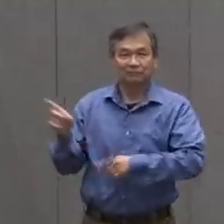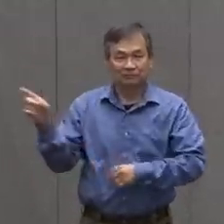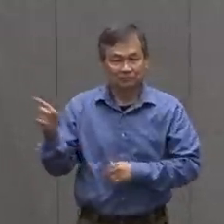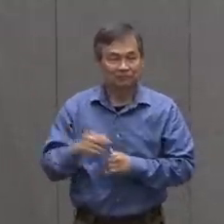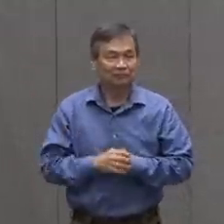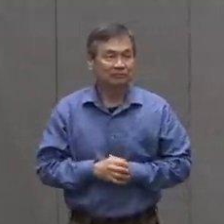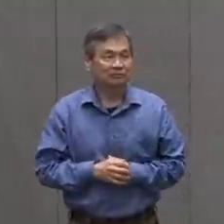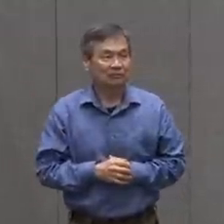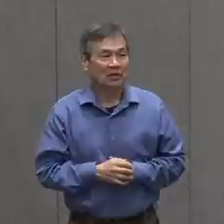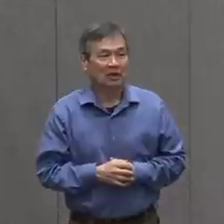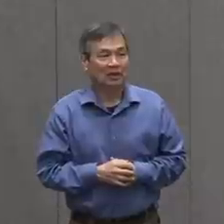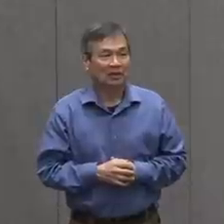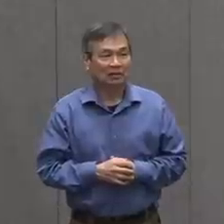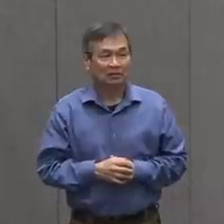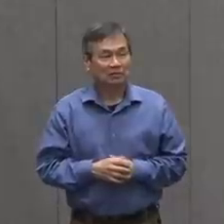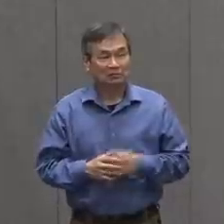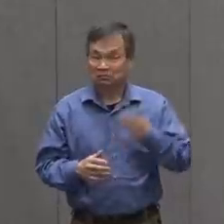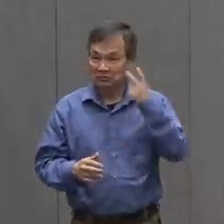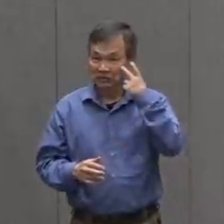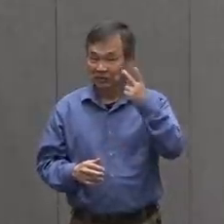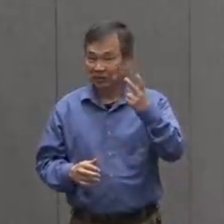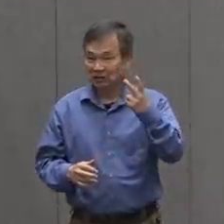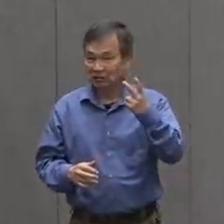And that looks just like that.